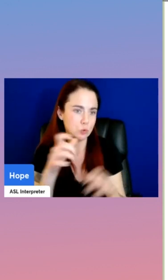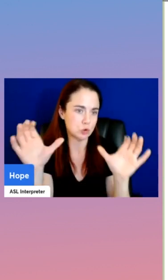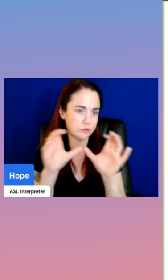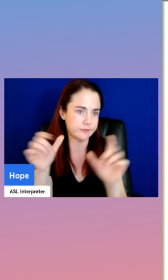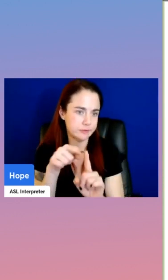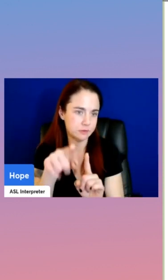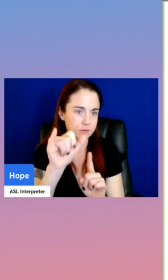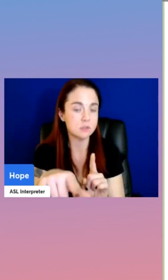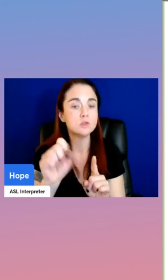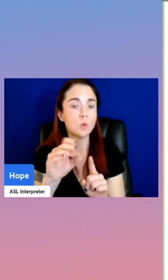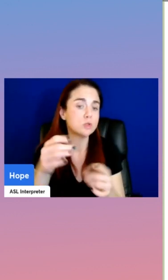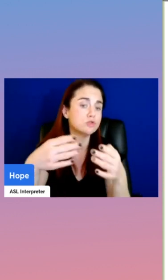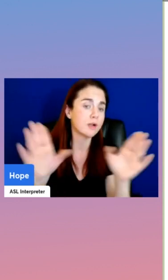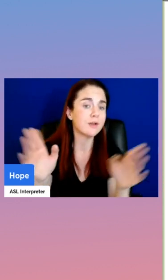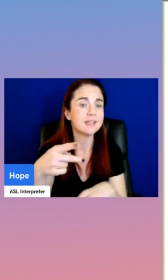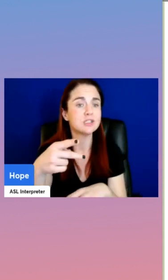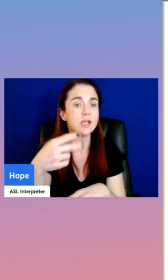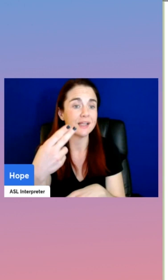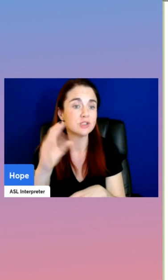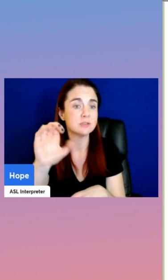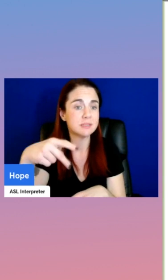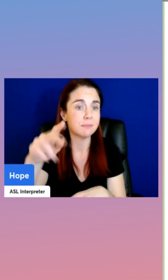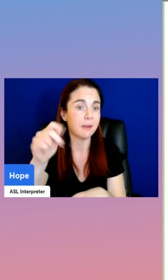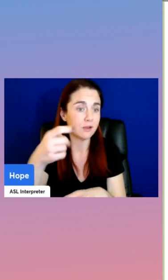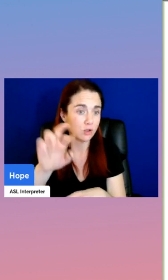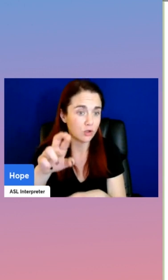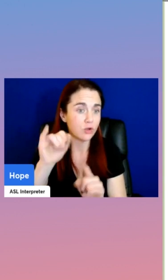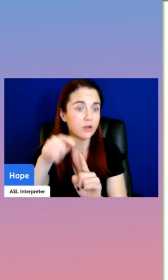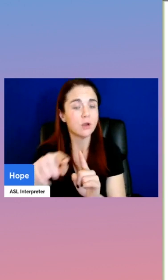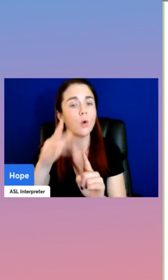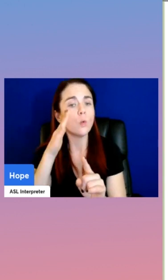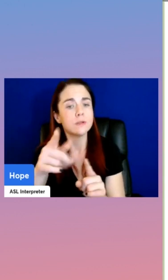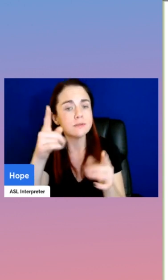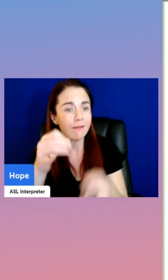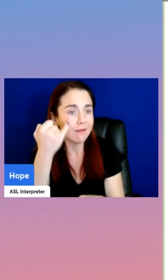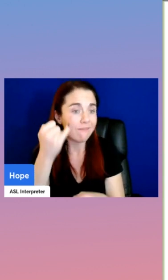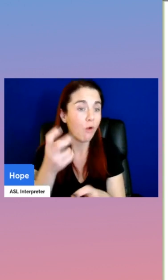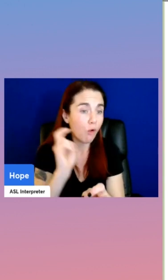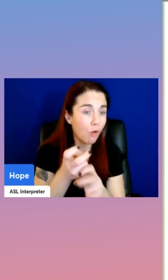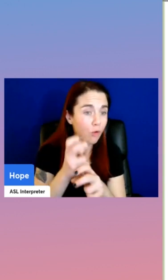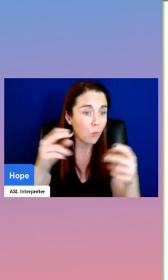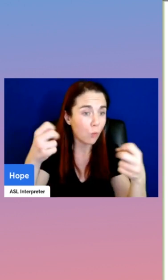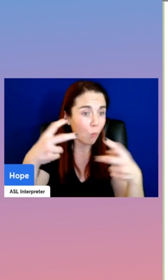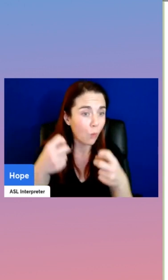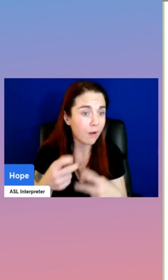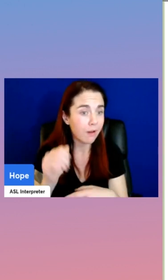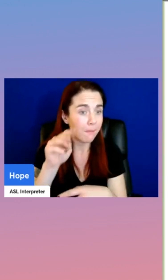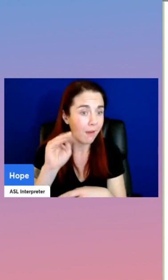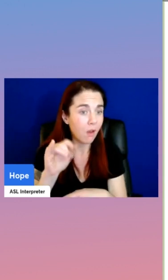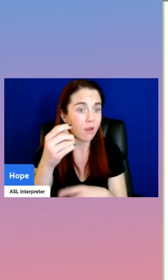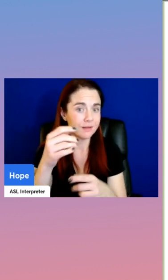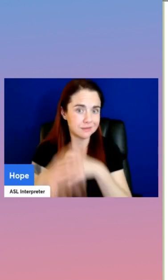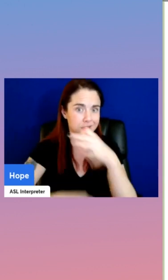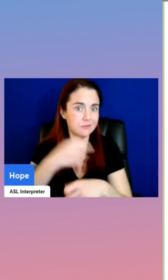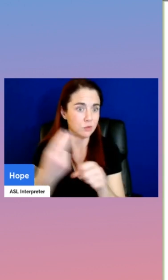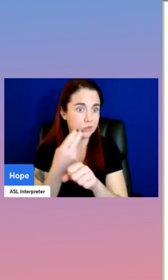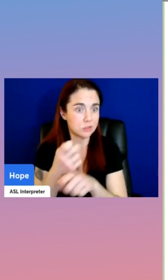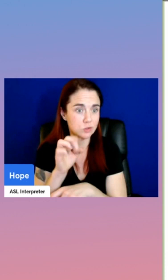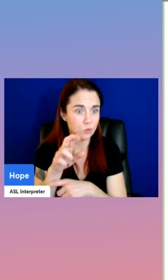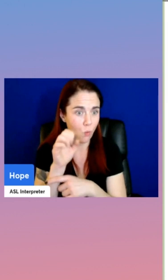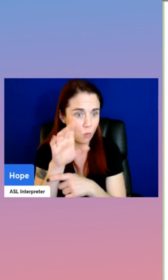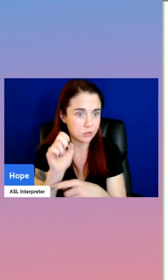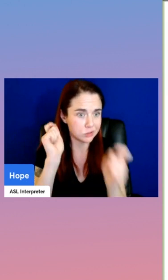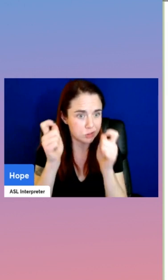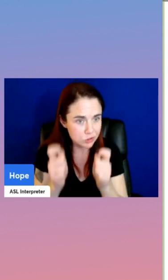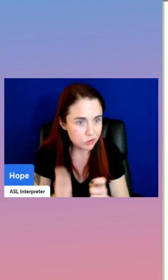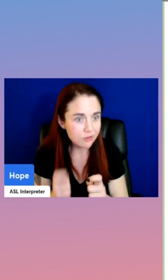general, HCP Packer run task is able to define whether you have hard-coded AMIs instead of using data source that gets them dynamically from